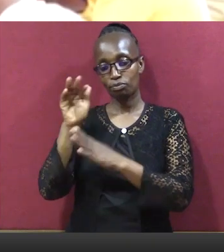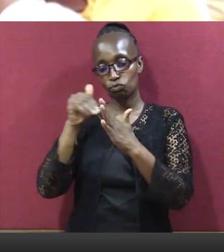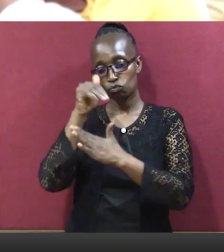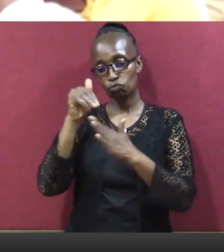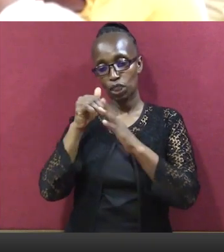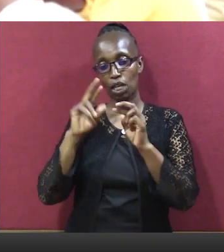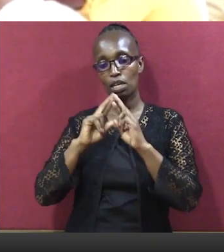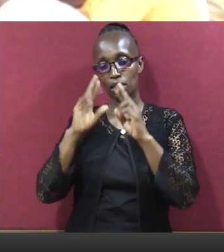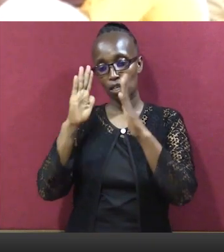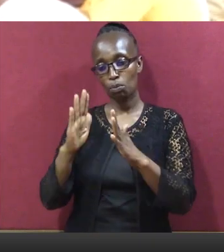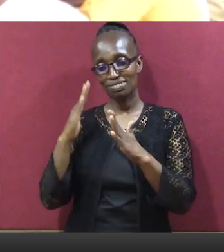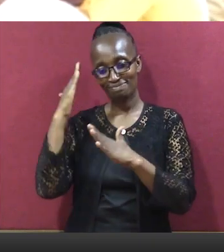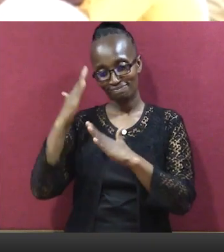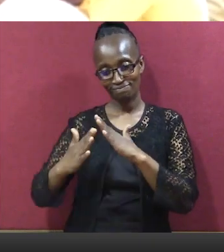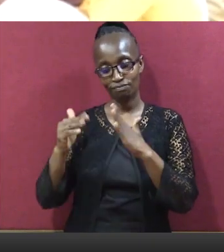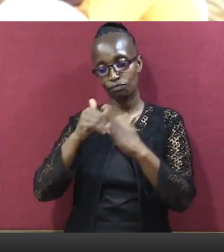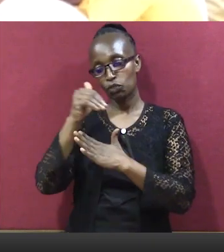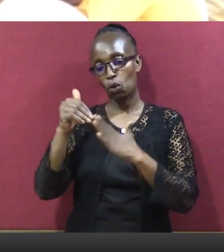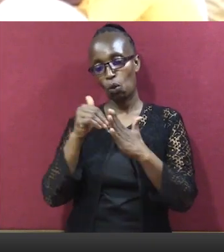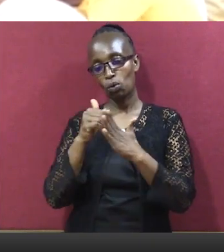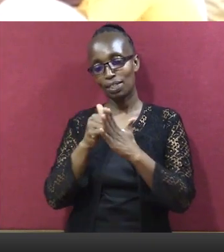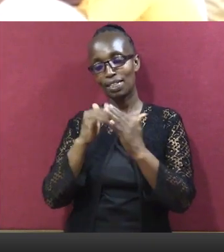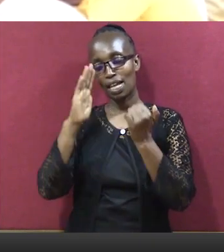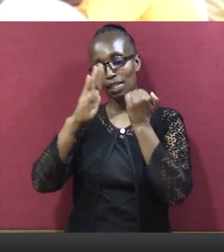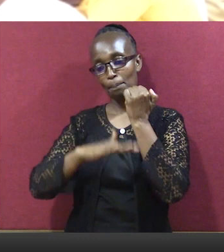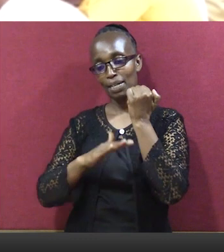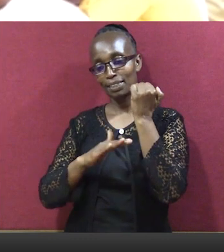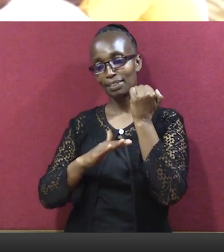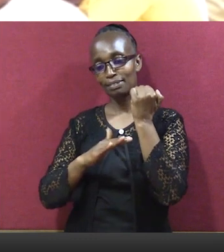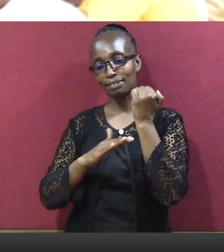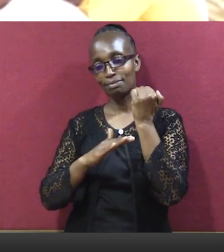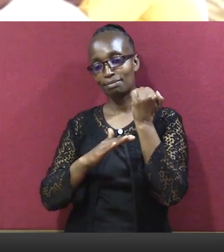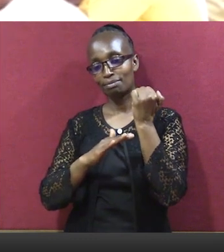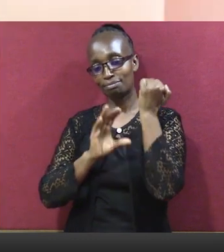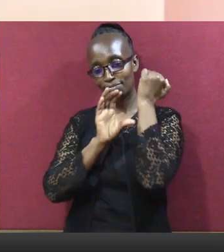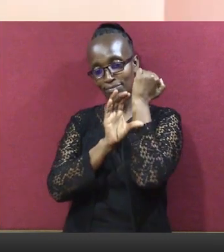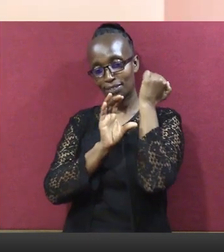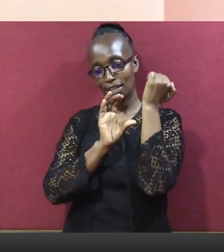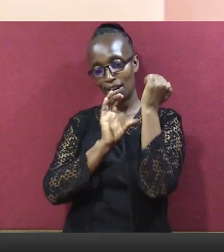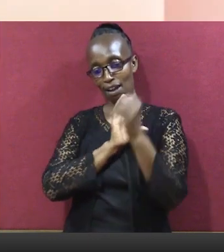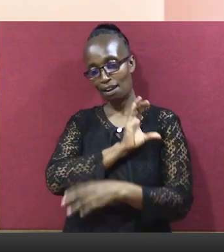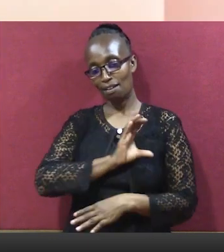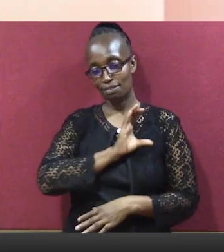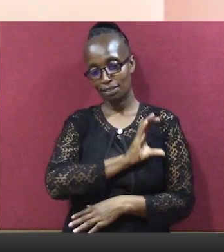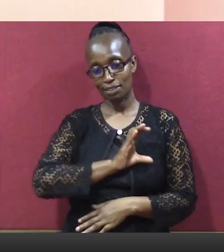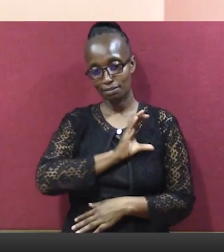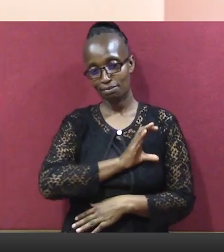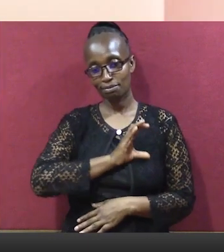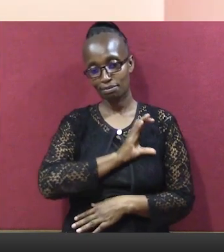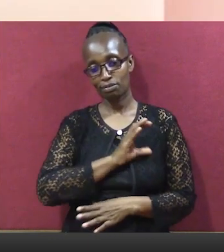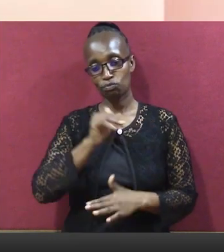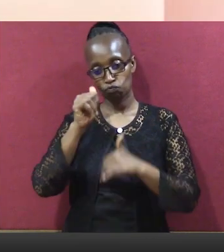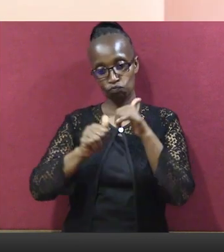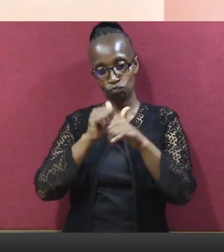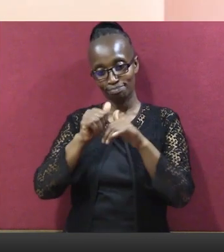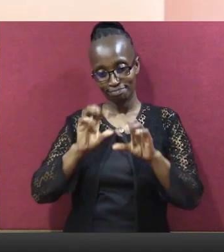Mila na desuri yasi Ambazo uzidishe ukosefu wa usawa wa kijinzia Elaborate session to discuss and